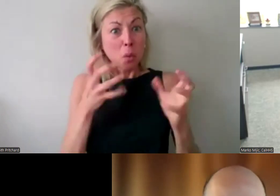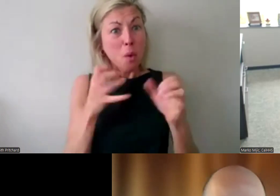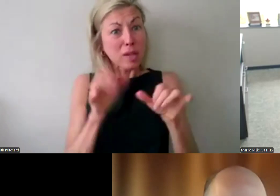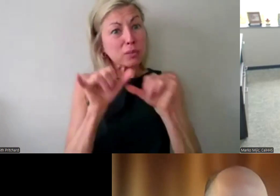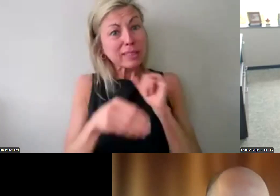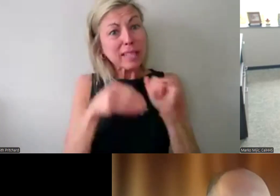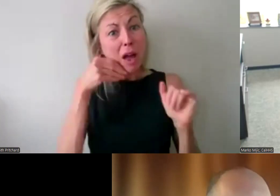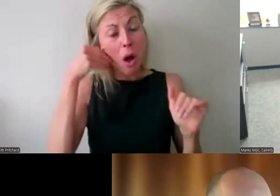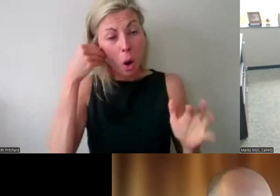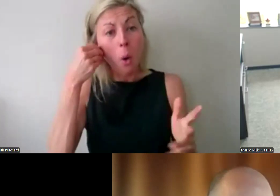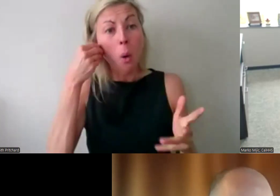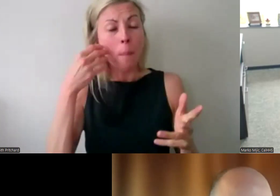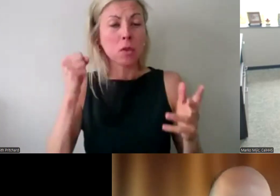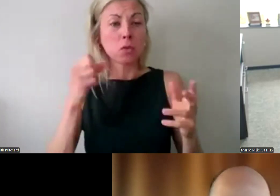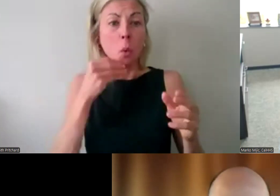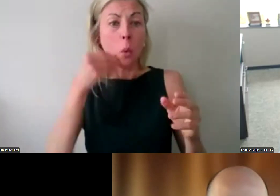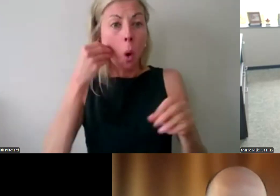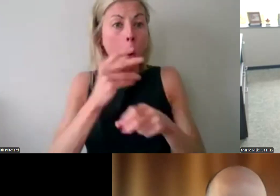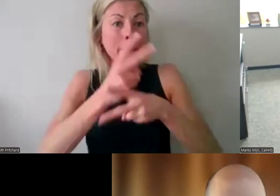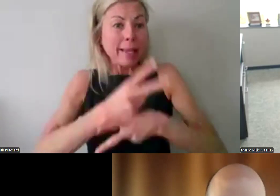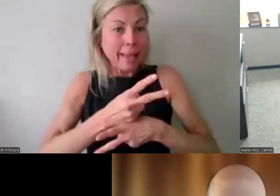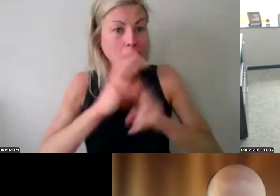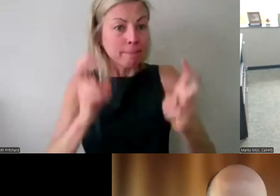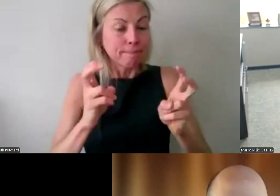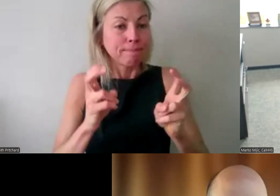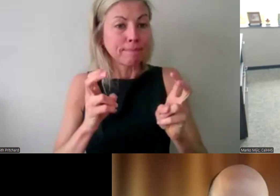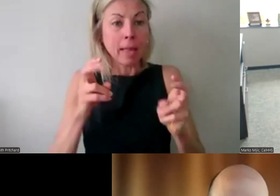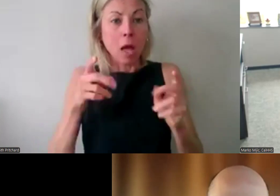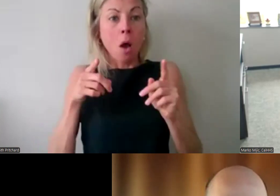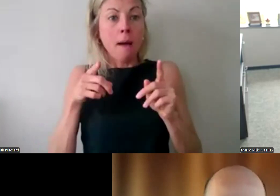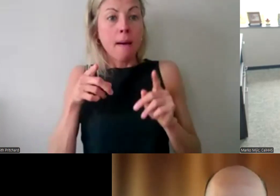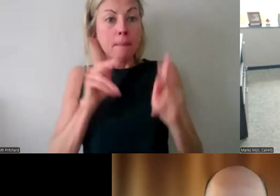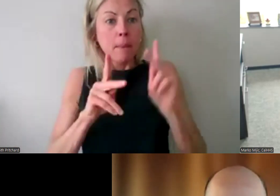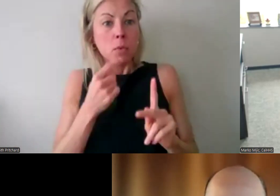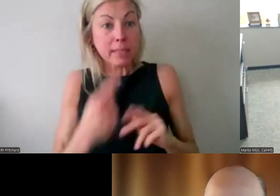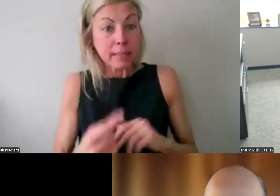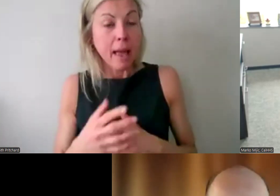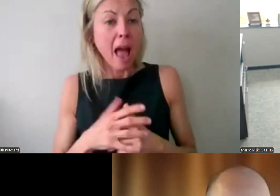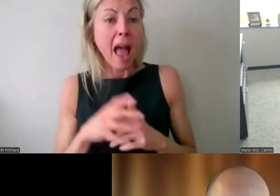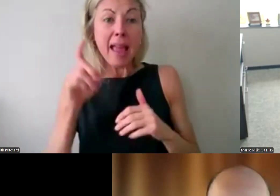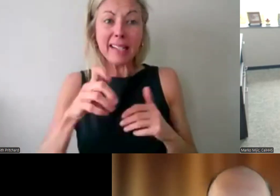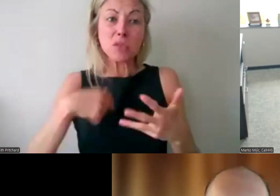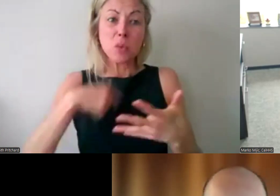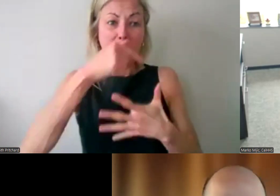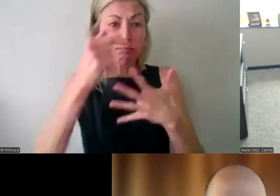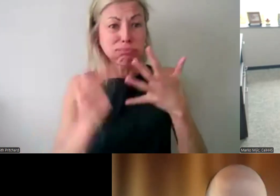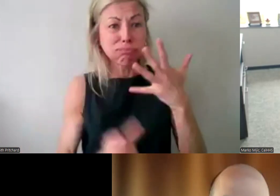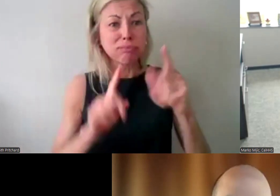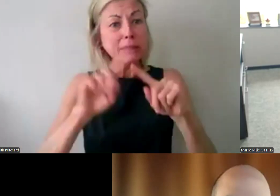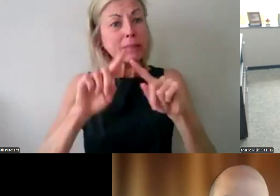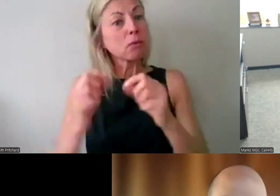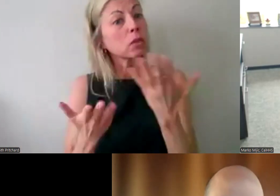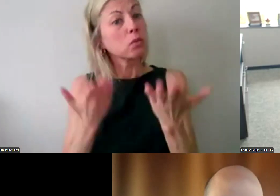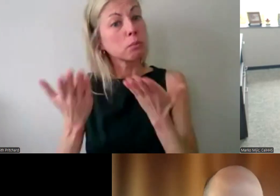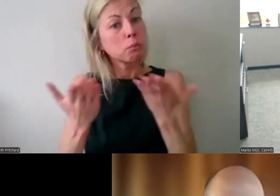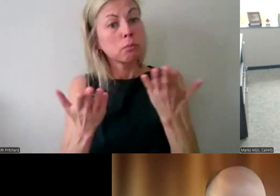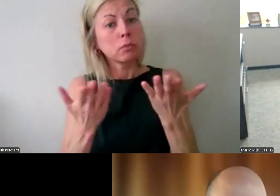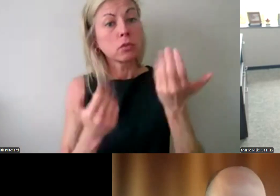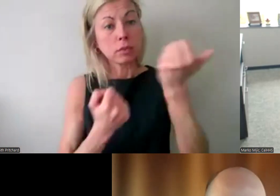care. And when they say that, they're thinking about a whole array of supports that will help them be in their community. They may not